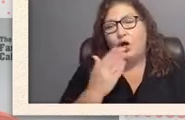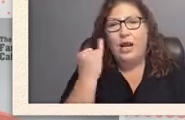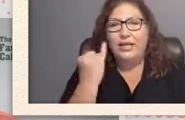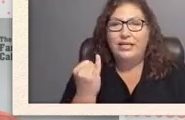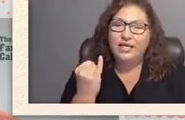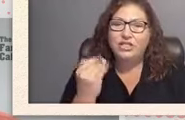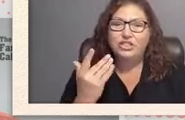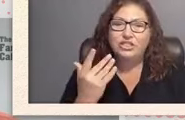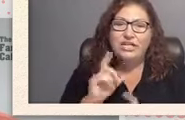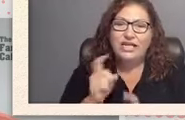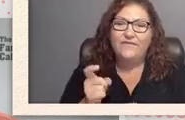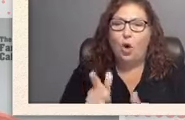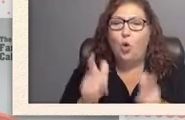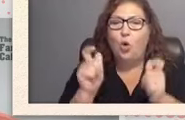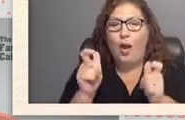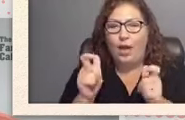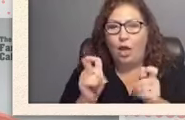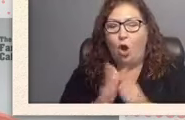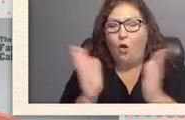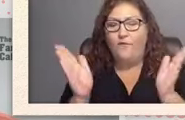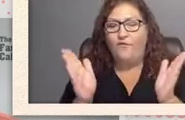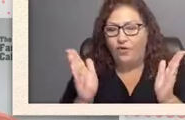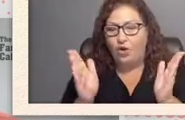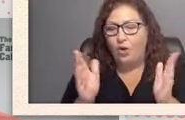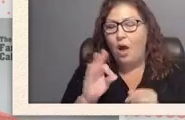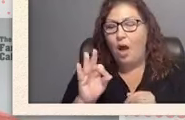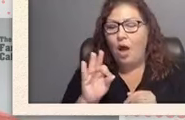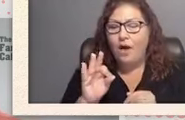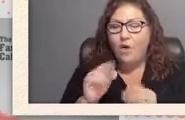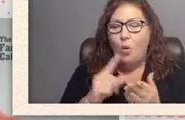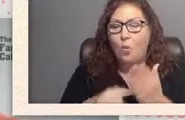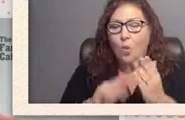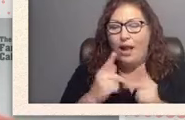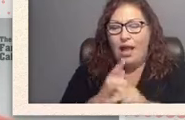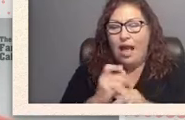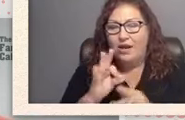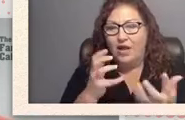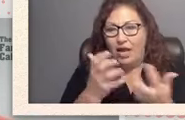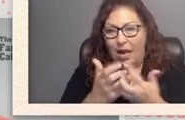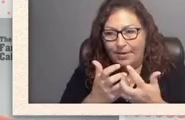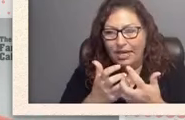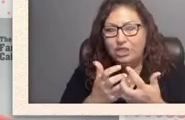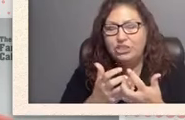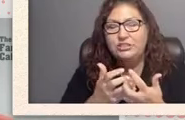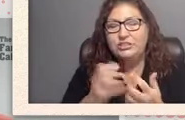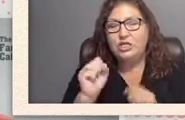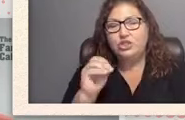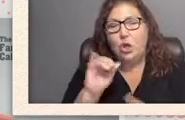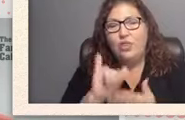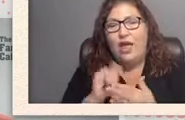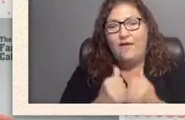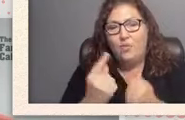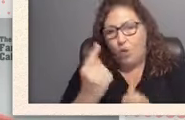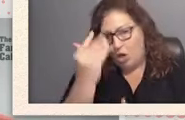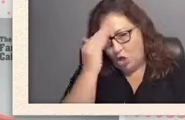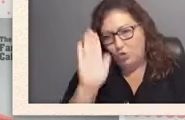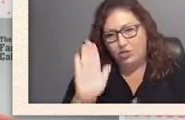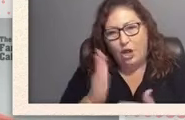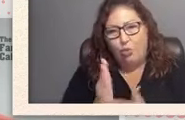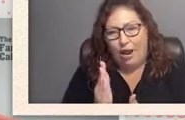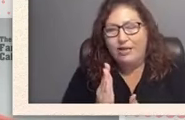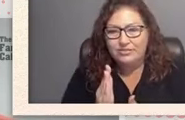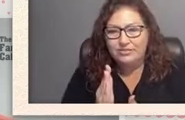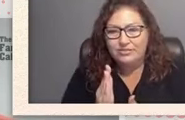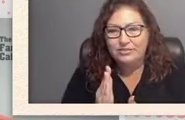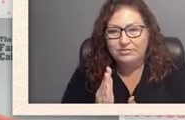quick overview of what kind of accommodations there are, just so that everybody kind of knows their rights moving into